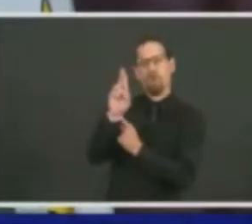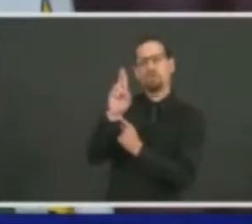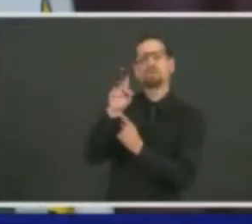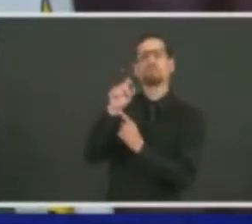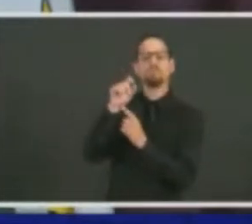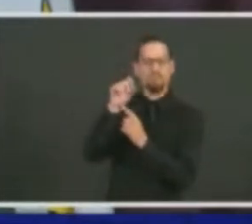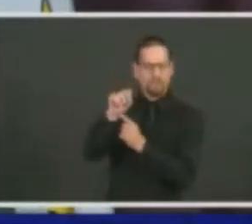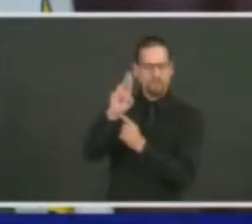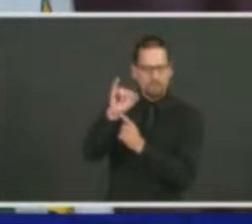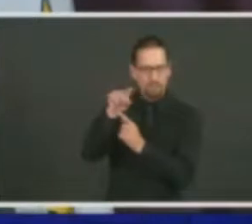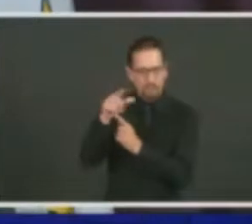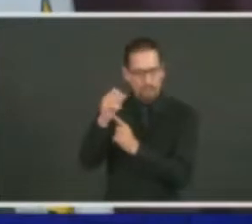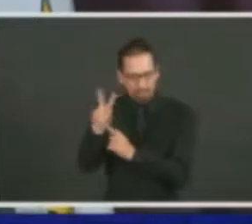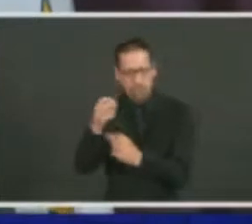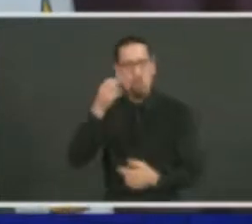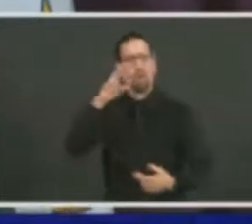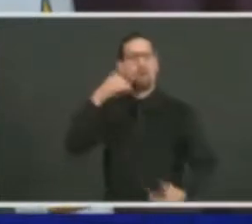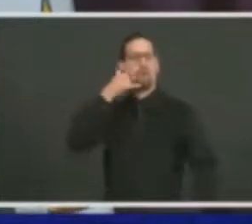889-5550.